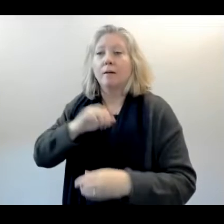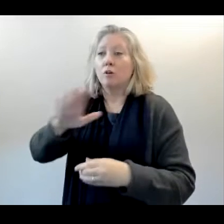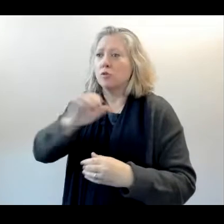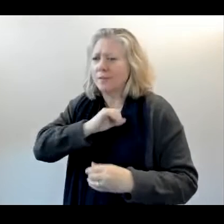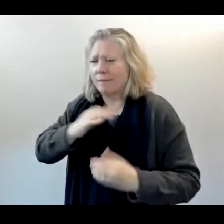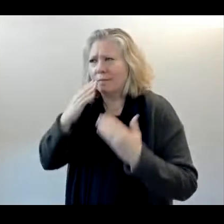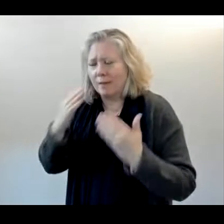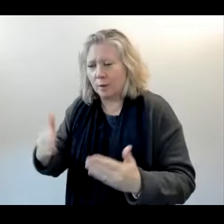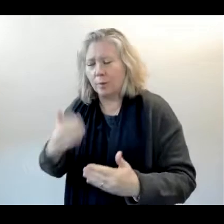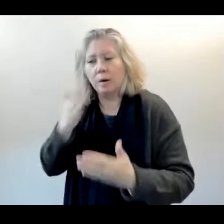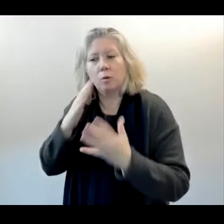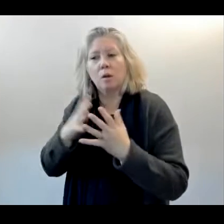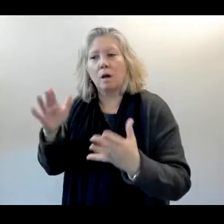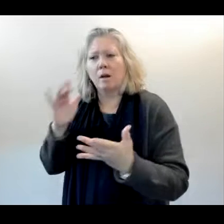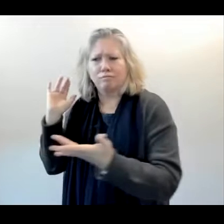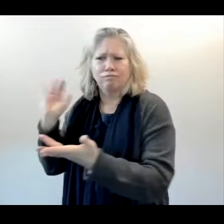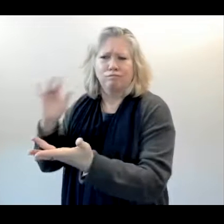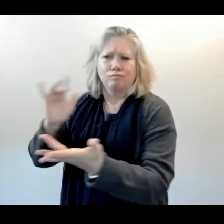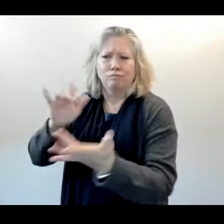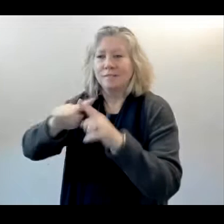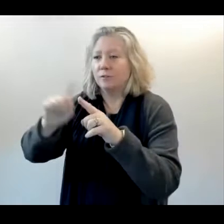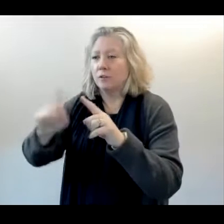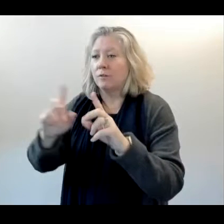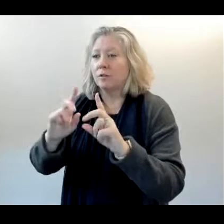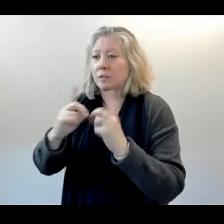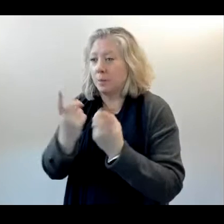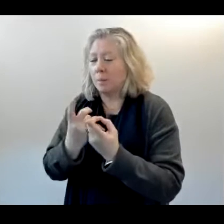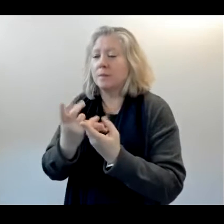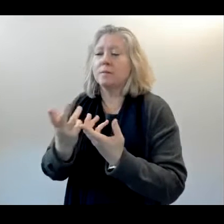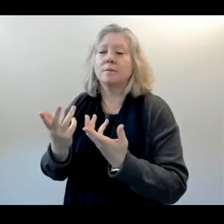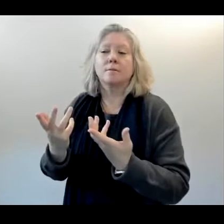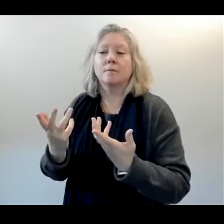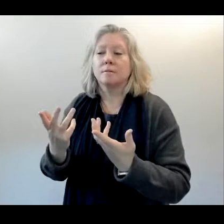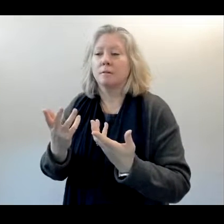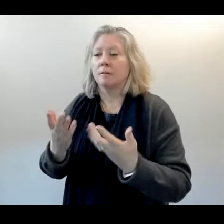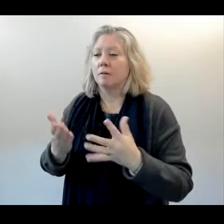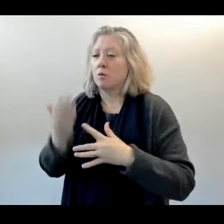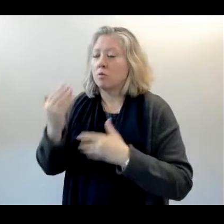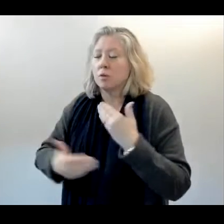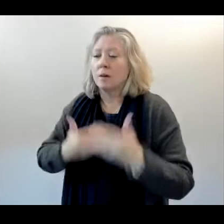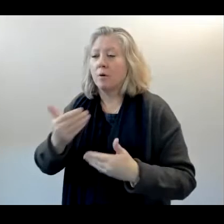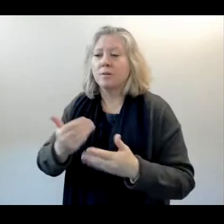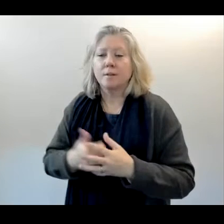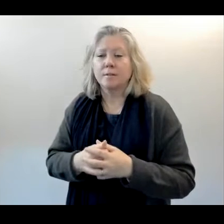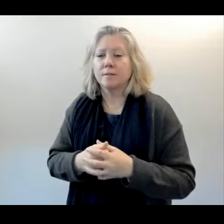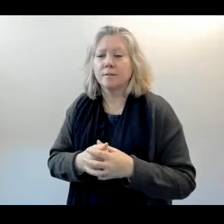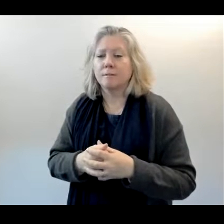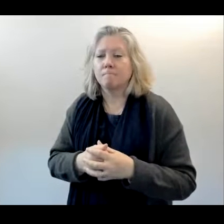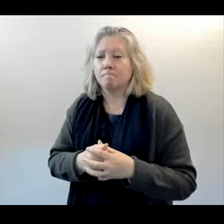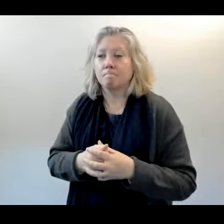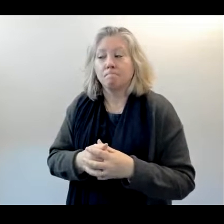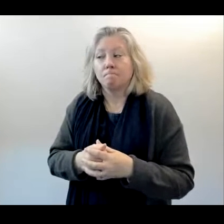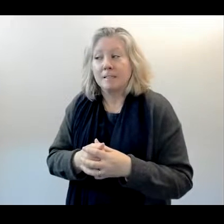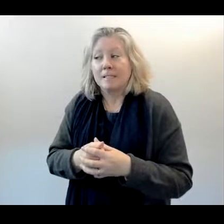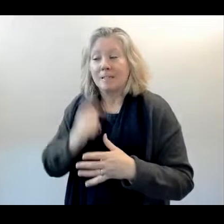you did a lot of outreach to the departments and involvement with them through a process that was, new,